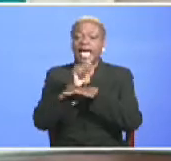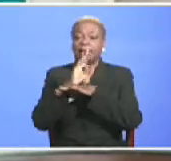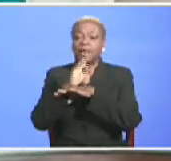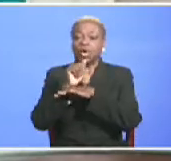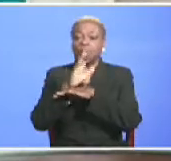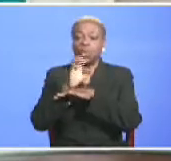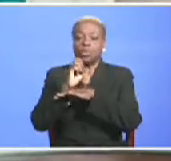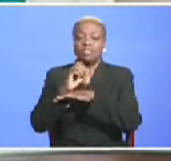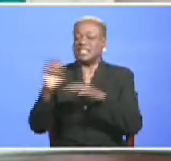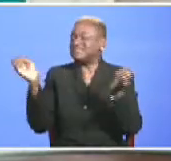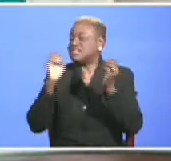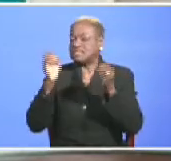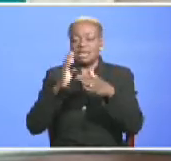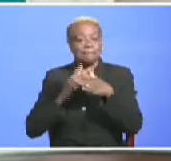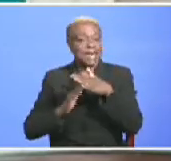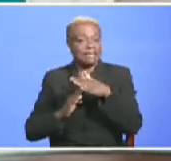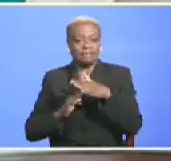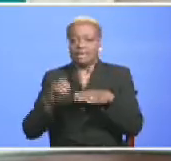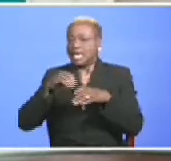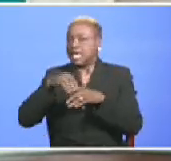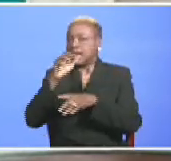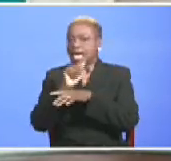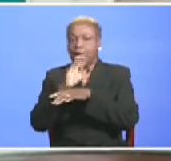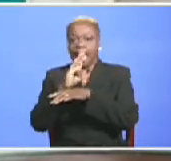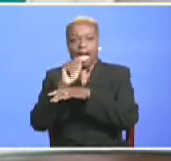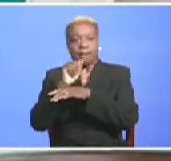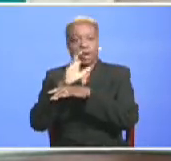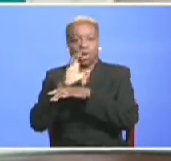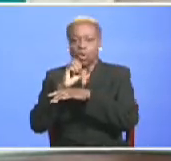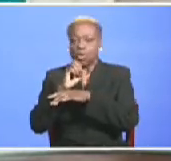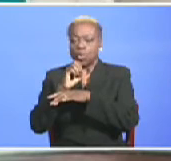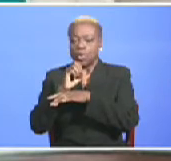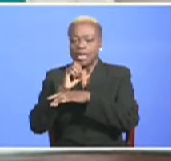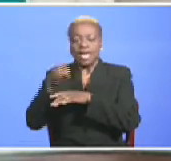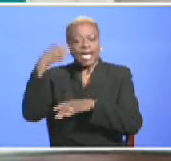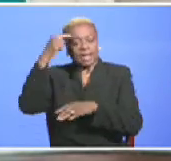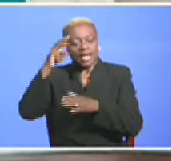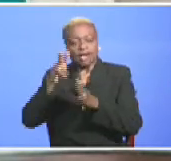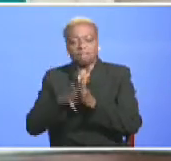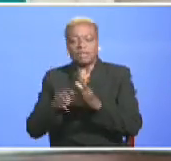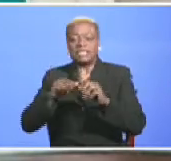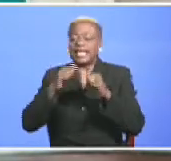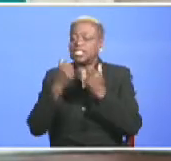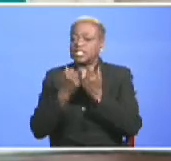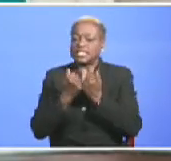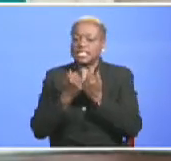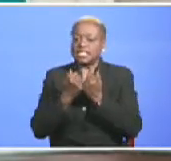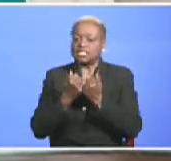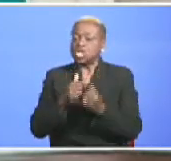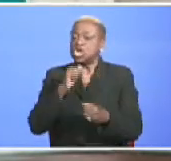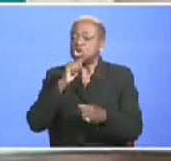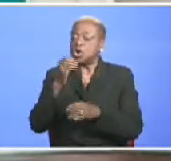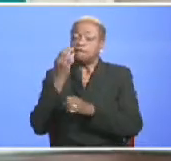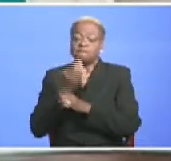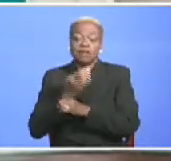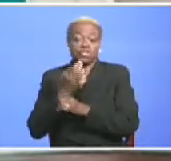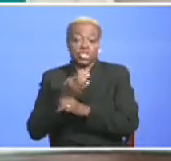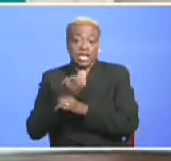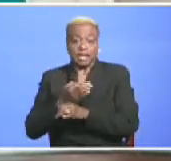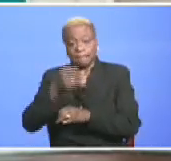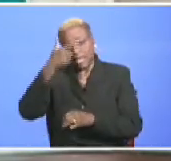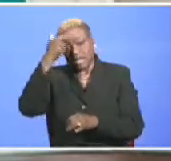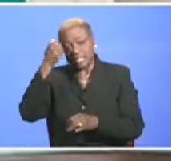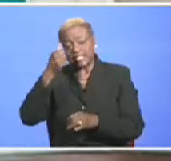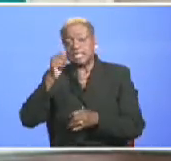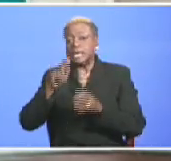is no bank, and government agencies were not functional because persons